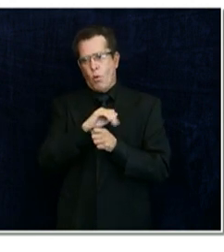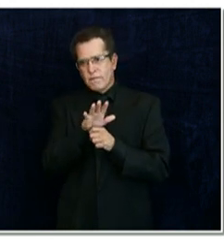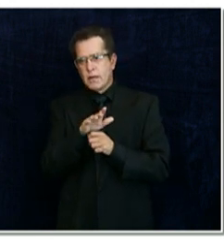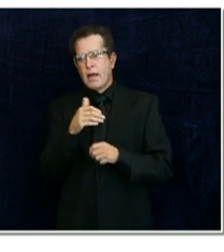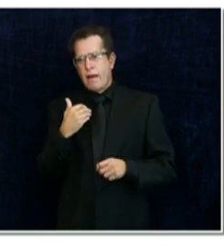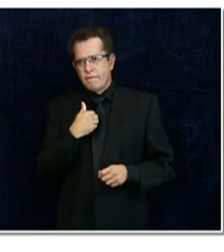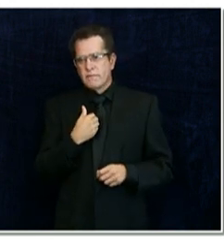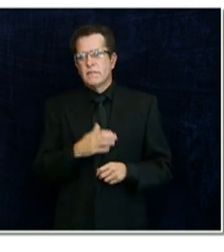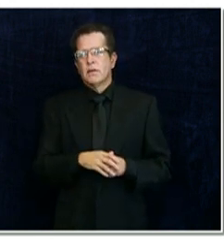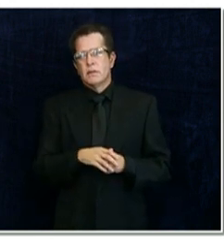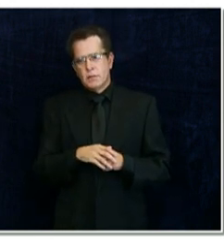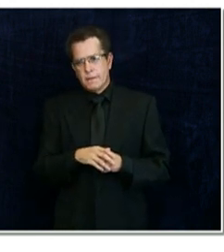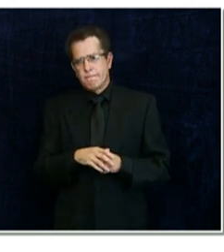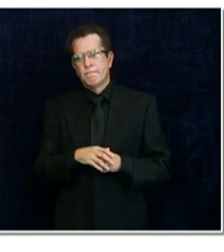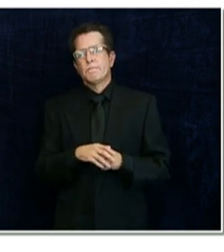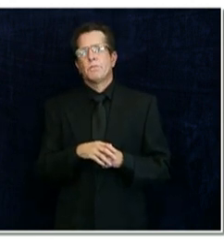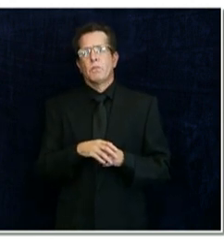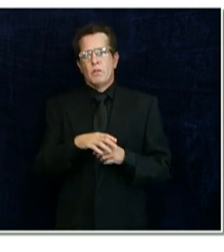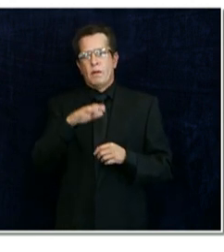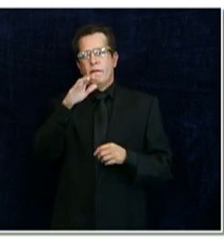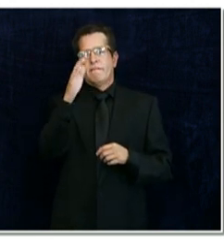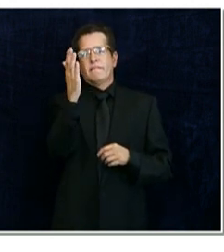17,797 cases.